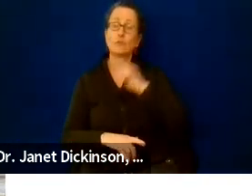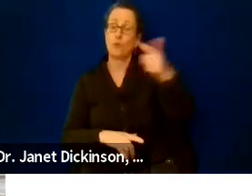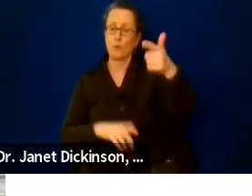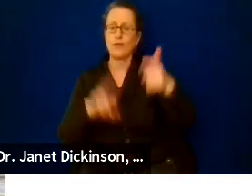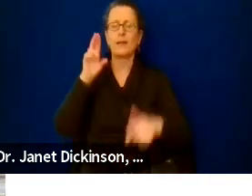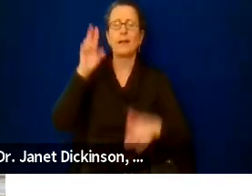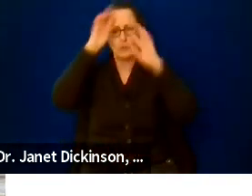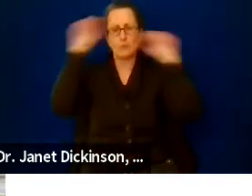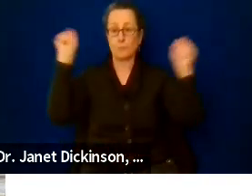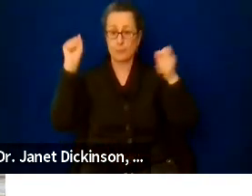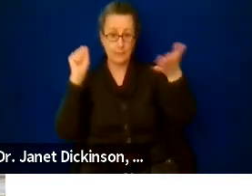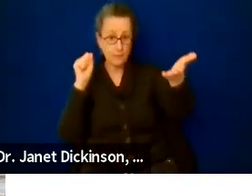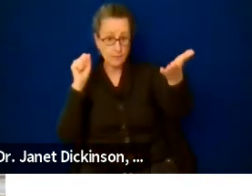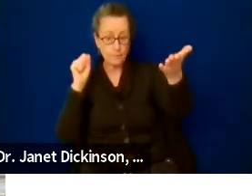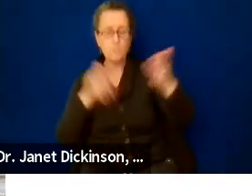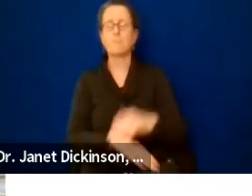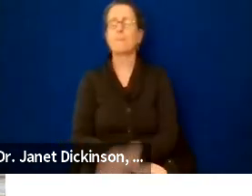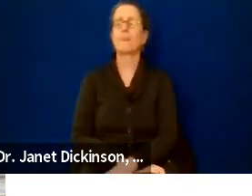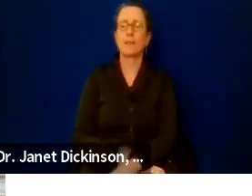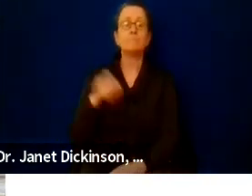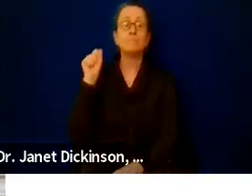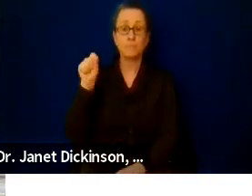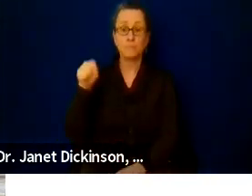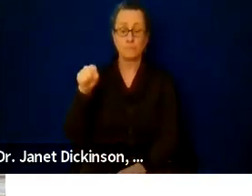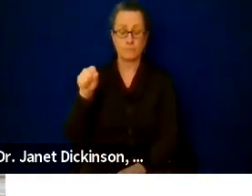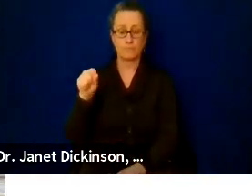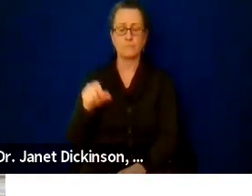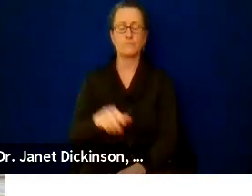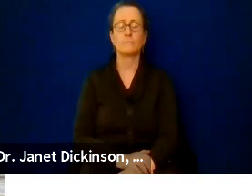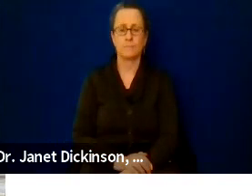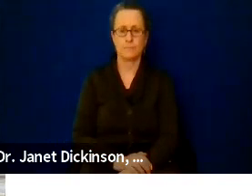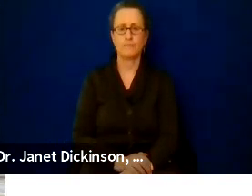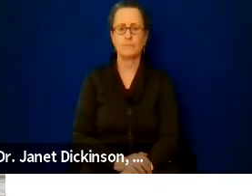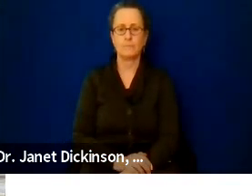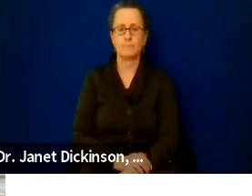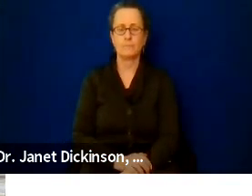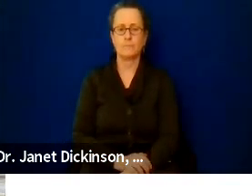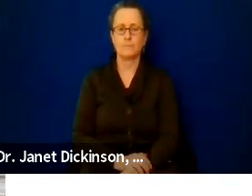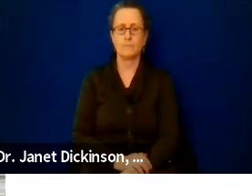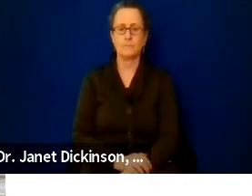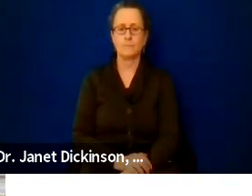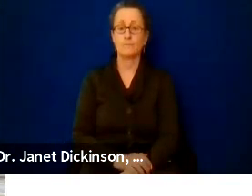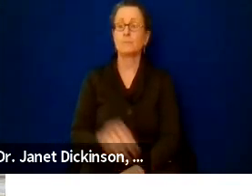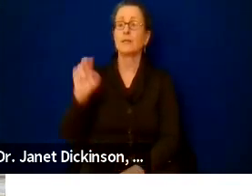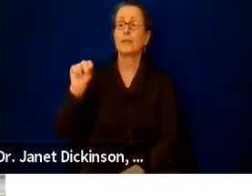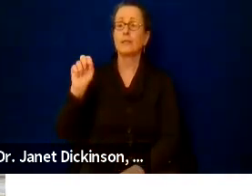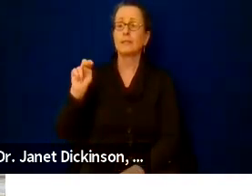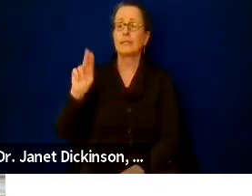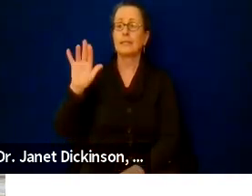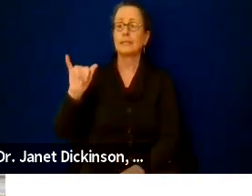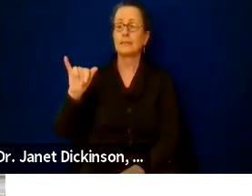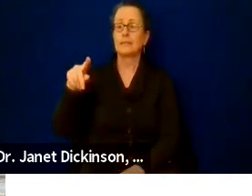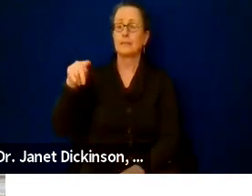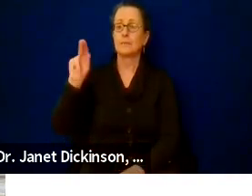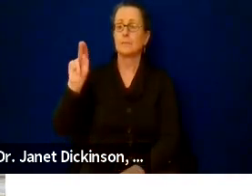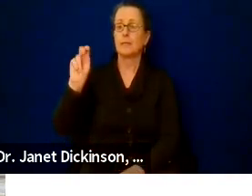you. Sure. Before I answer that, I just thought that we'd also ask Nancy Putnam, the principal of the Academy